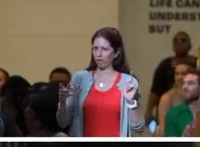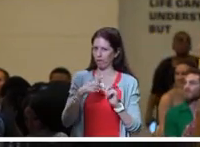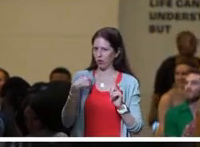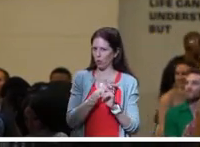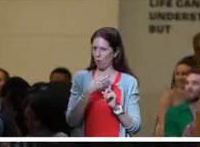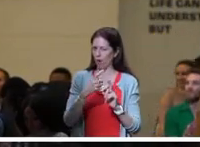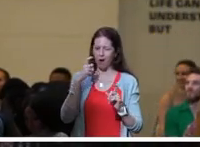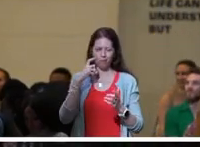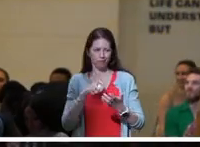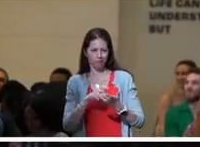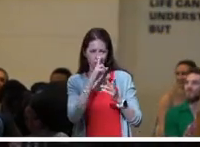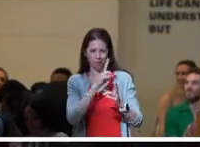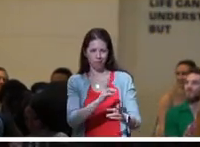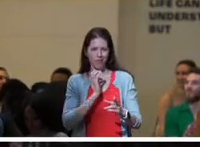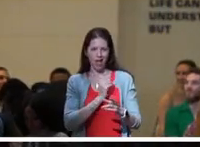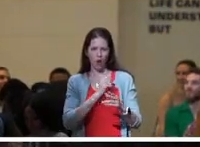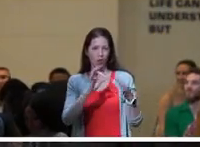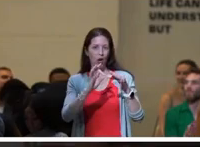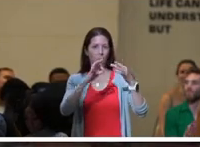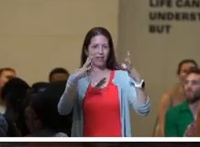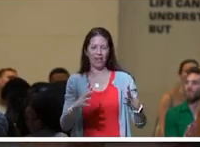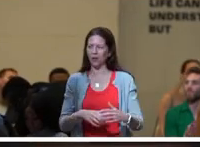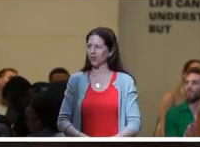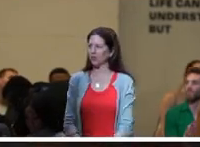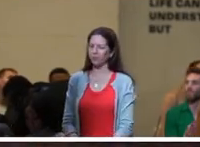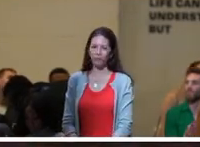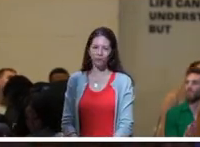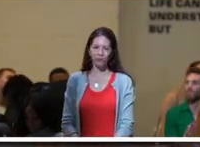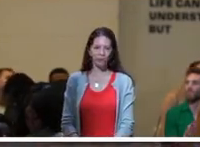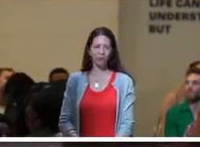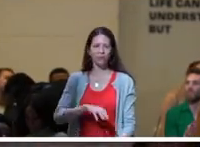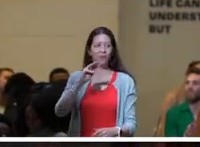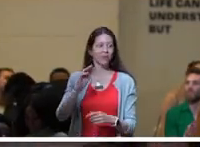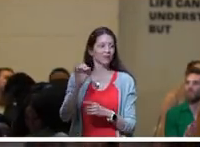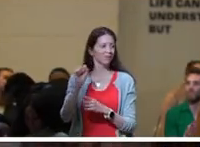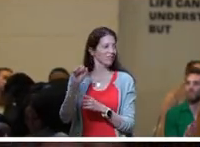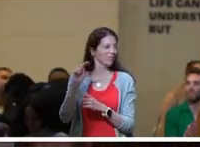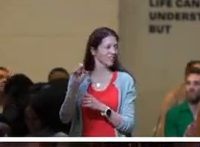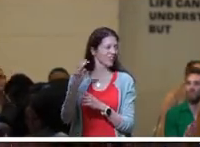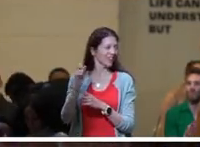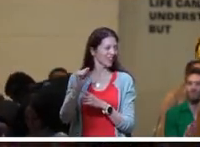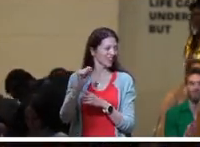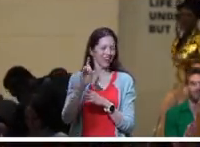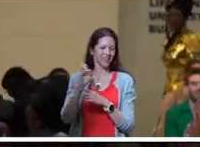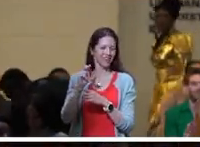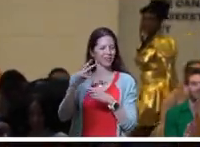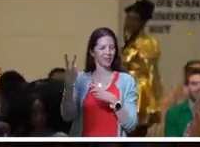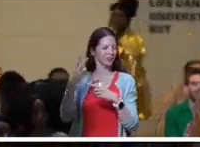runway commentators. We have Miss Najla of Durdu Fashion Wear.